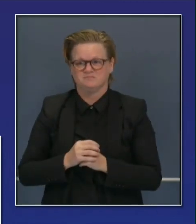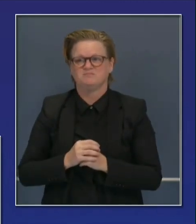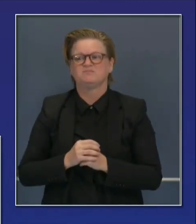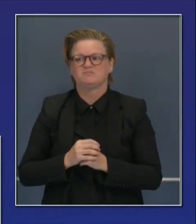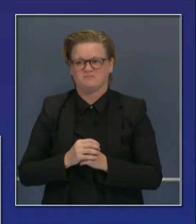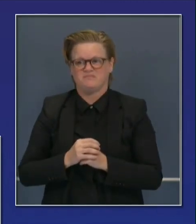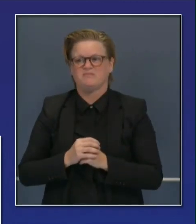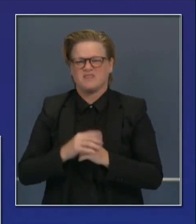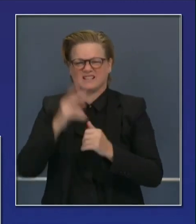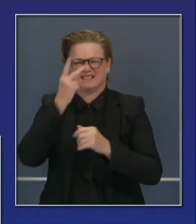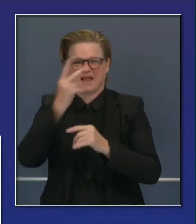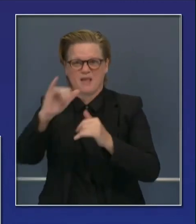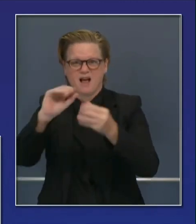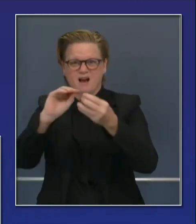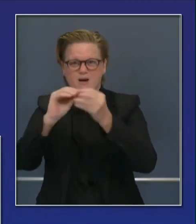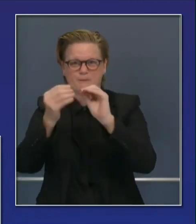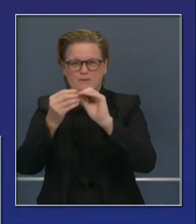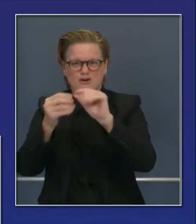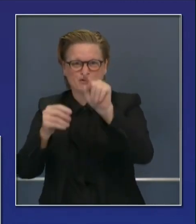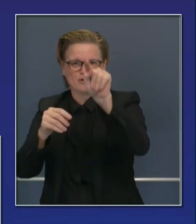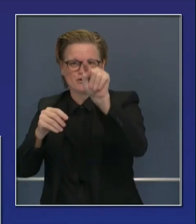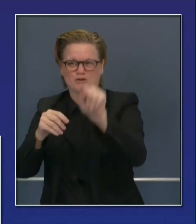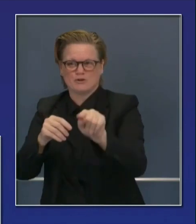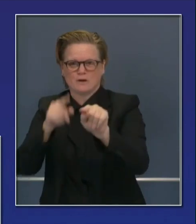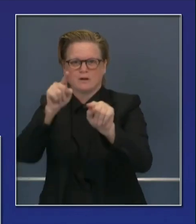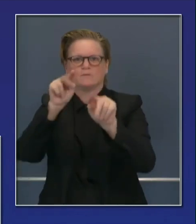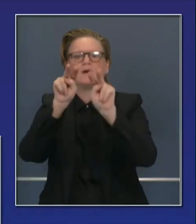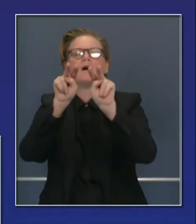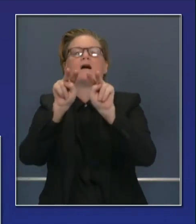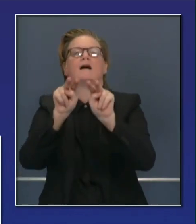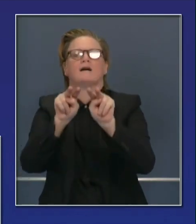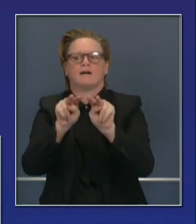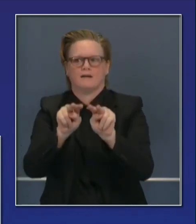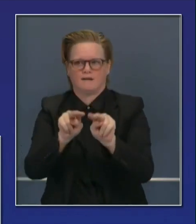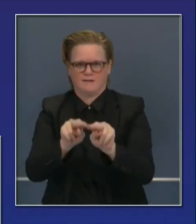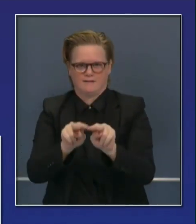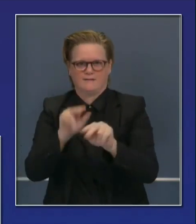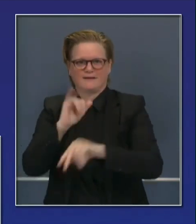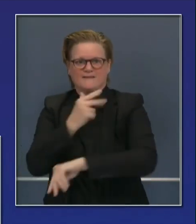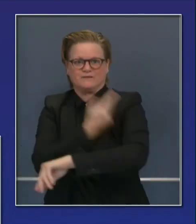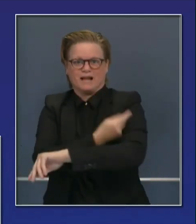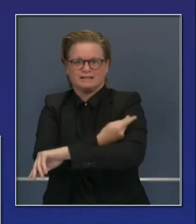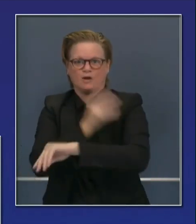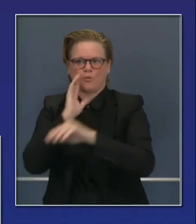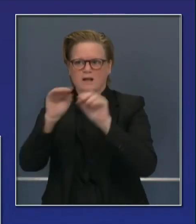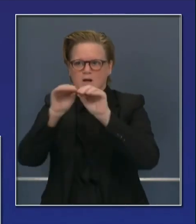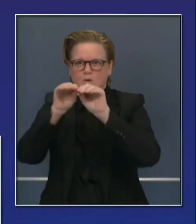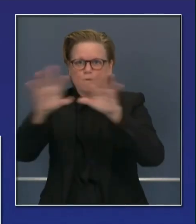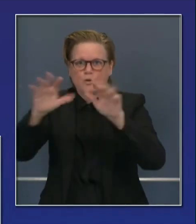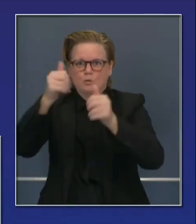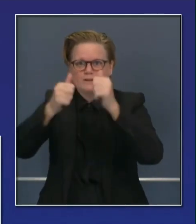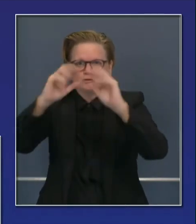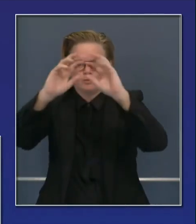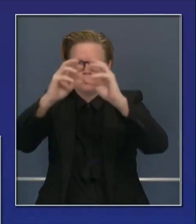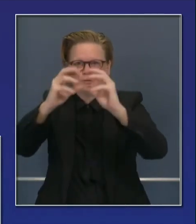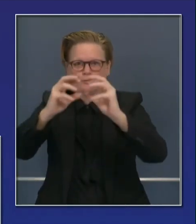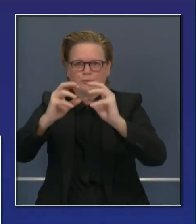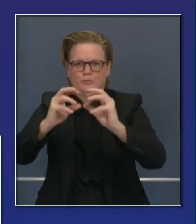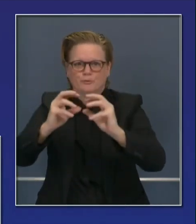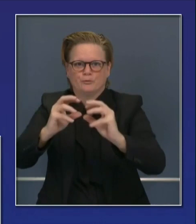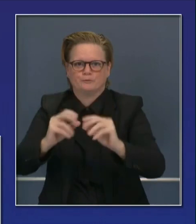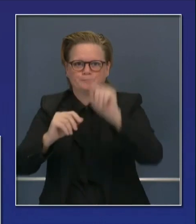327,600 doses in the first tranche. These are our vaccine regions. I distinguish the